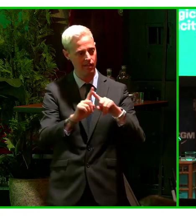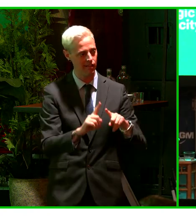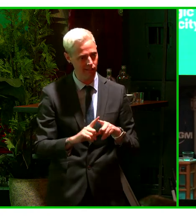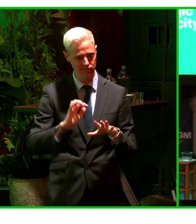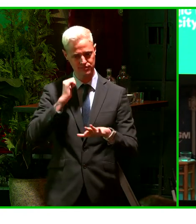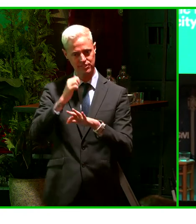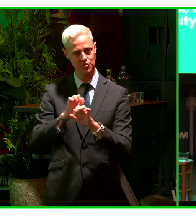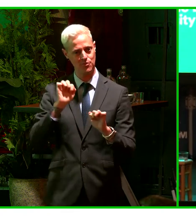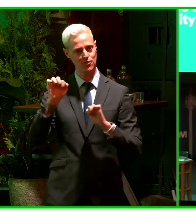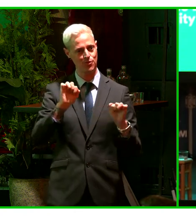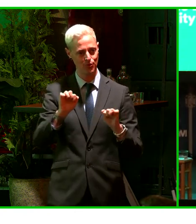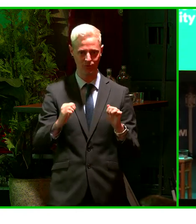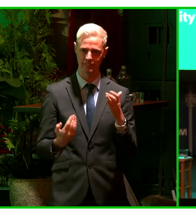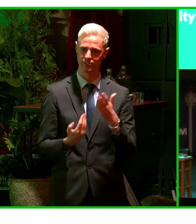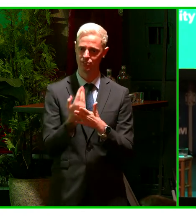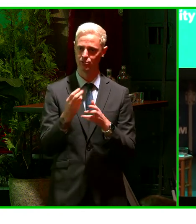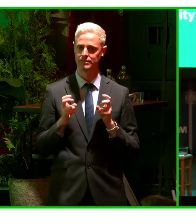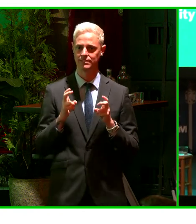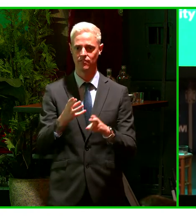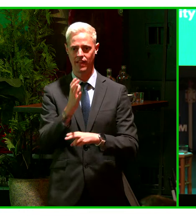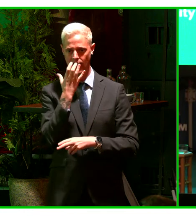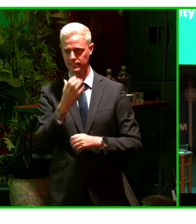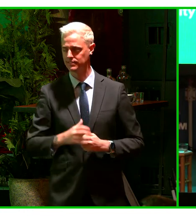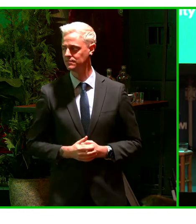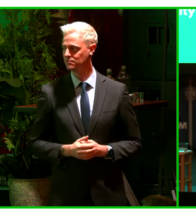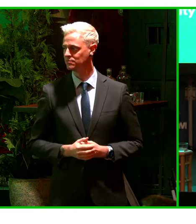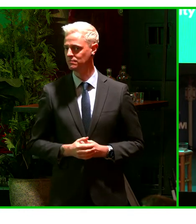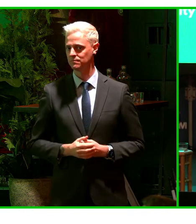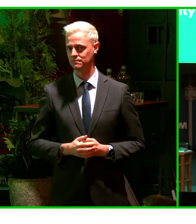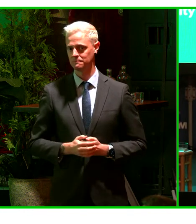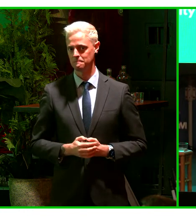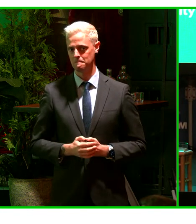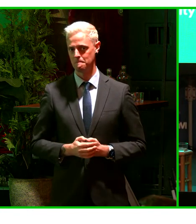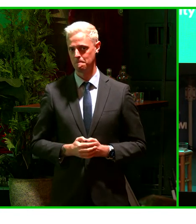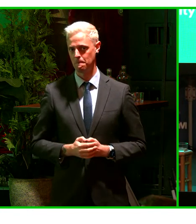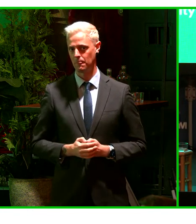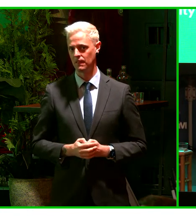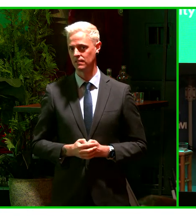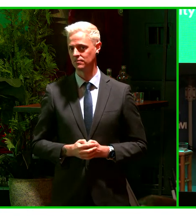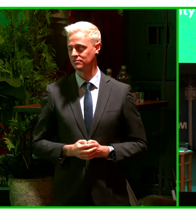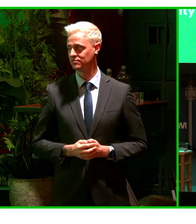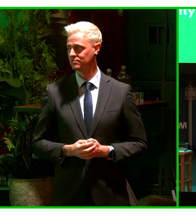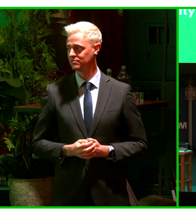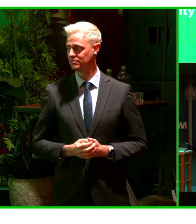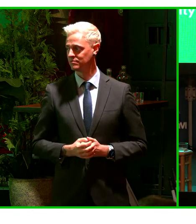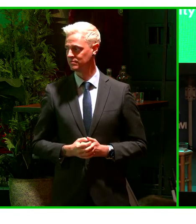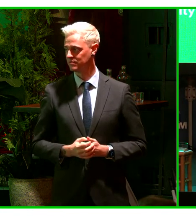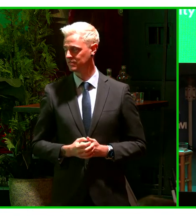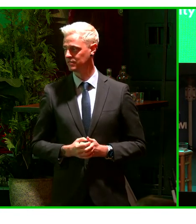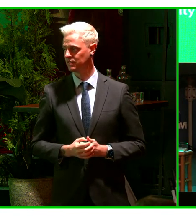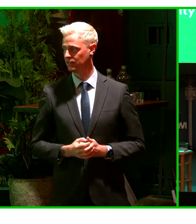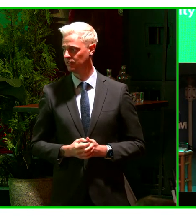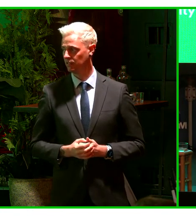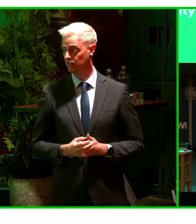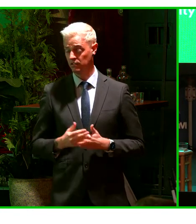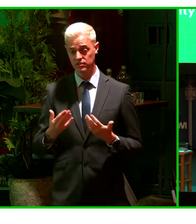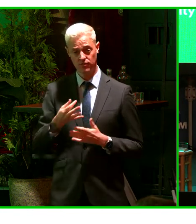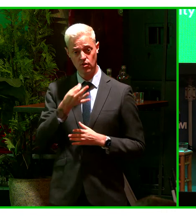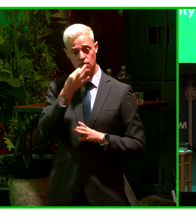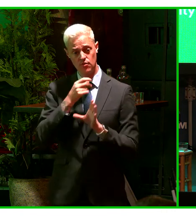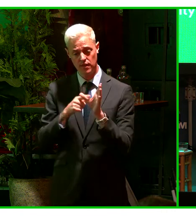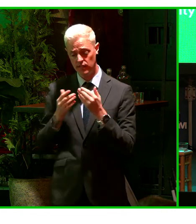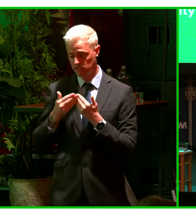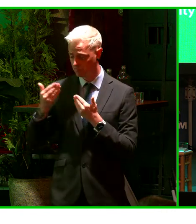we heard about on the last panel, and the amount of emissions that equates for. What we're going to see over the next few years that